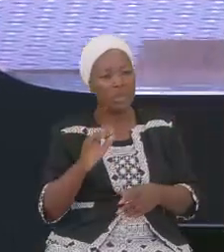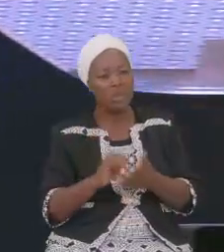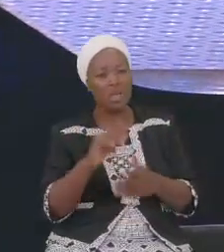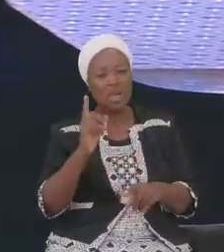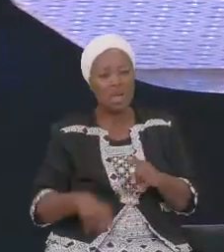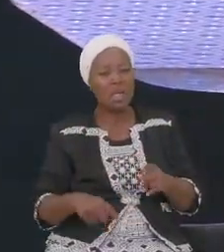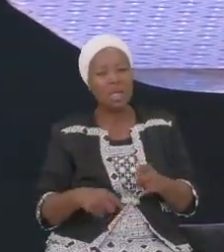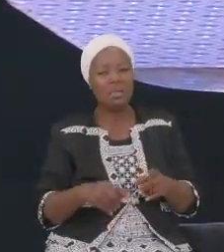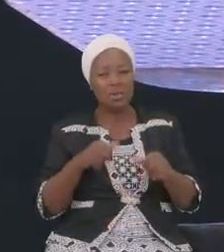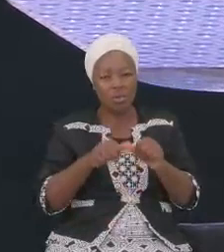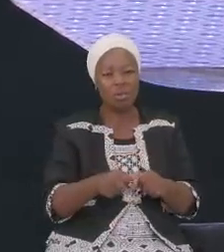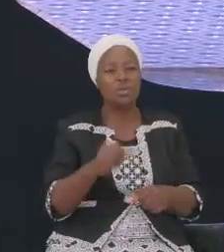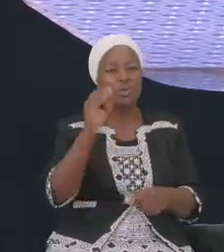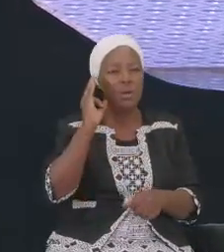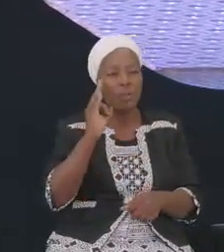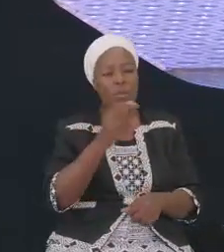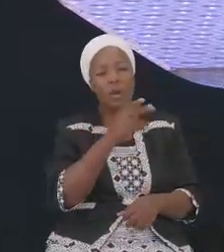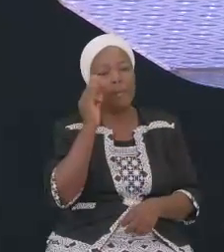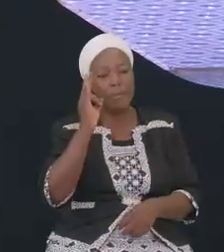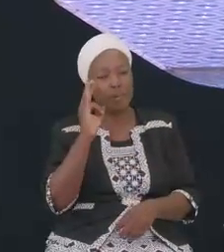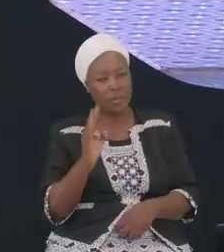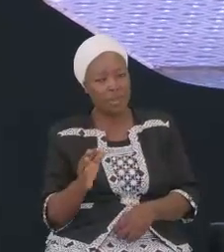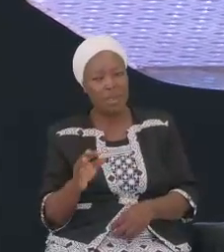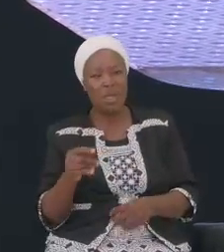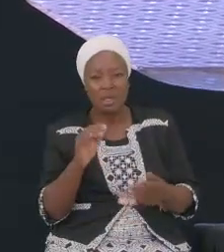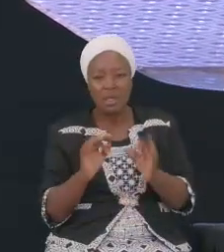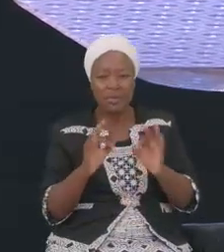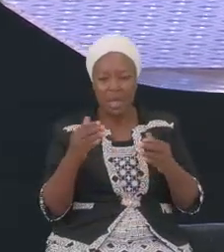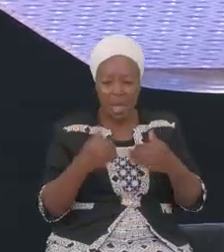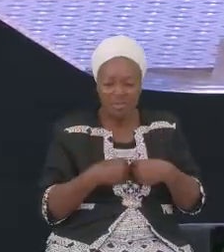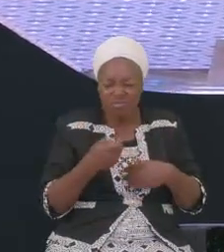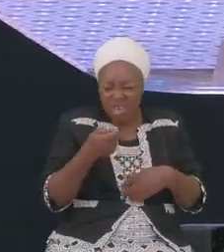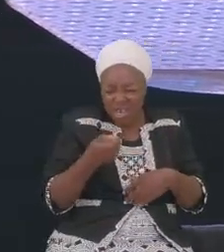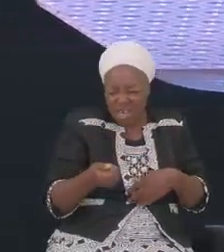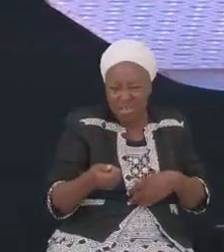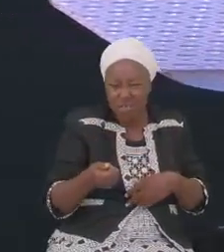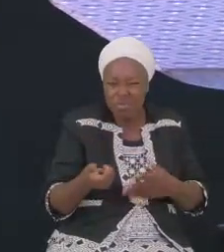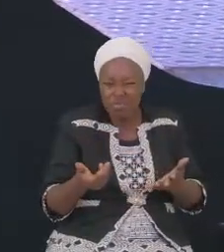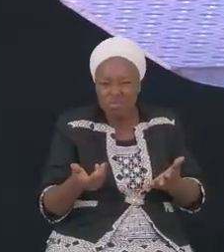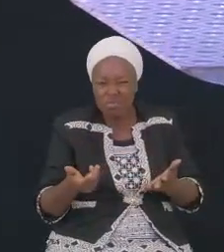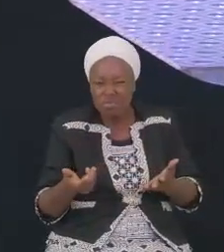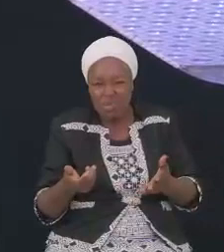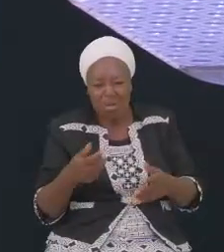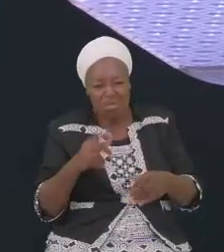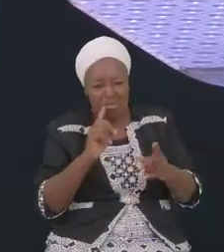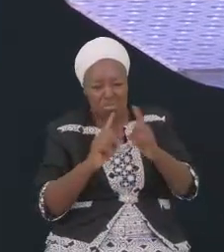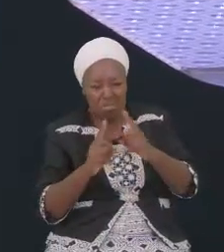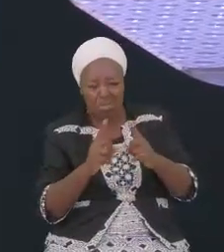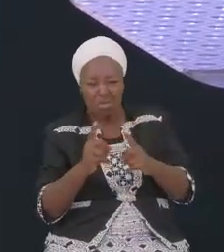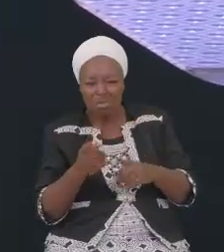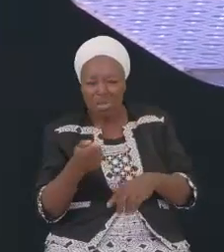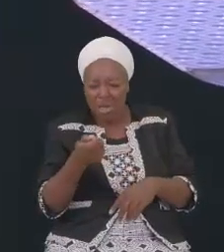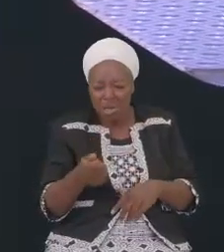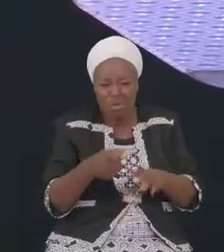continue pastoring or preaching. If there's a little criticism, if there's a little pressure, if there's a